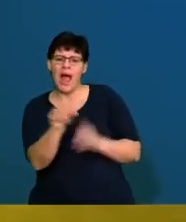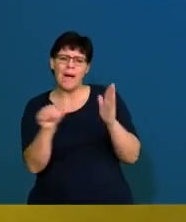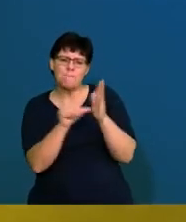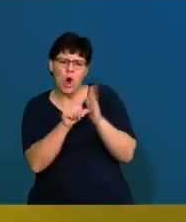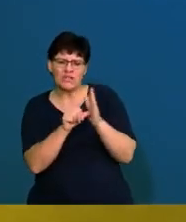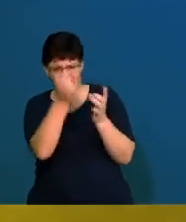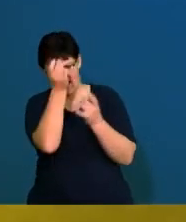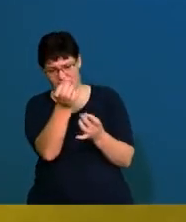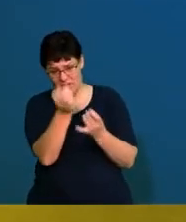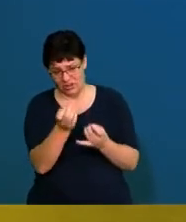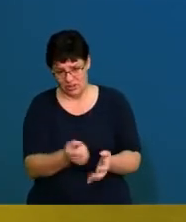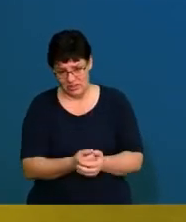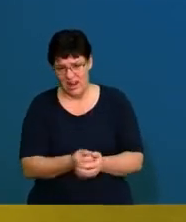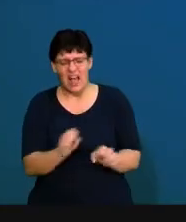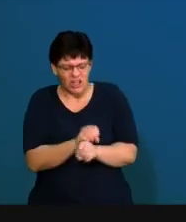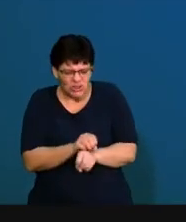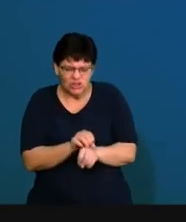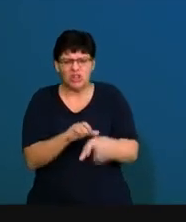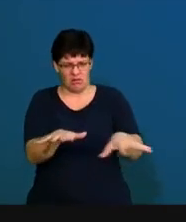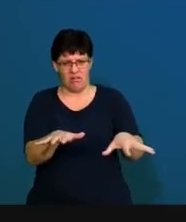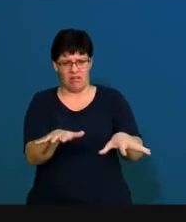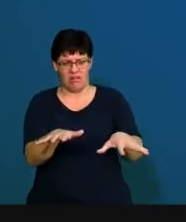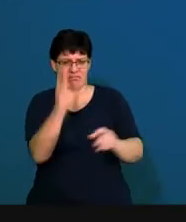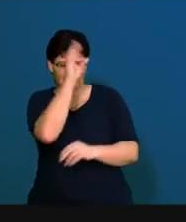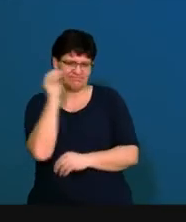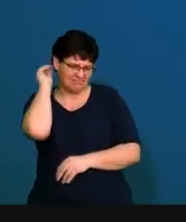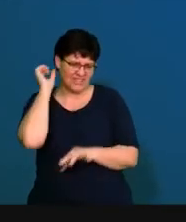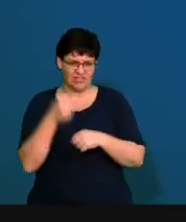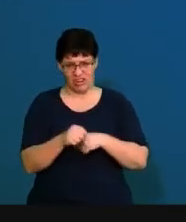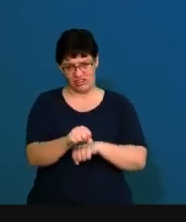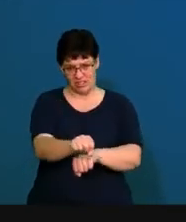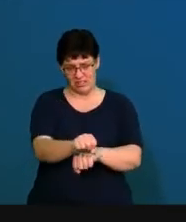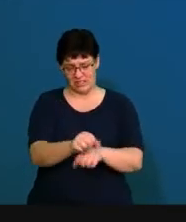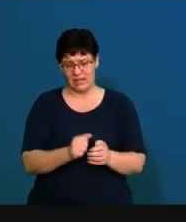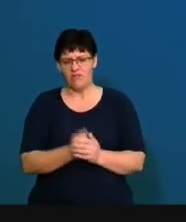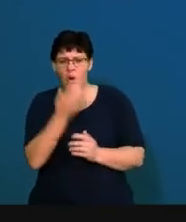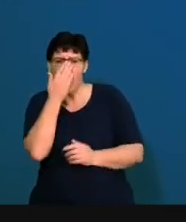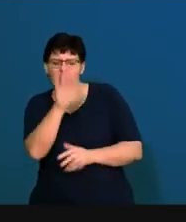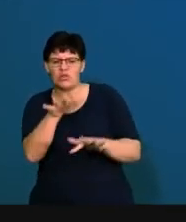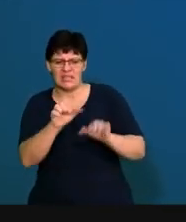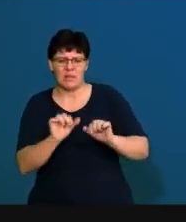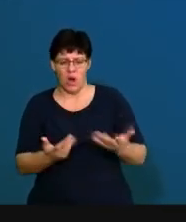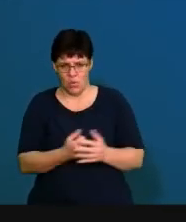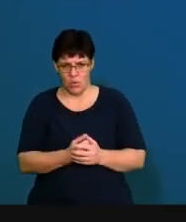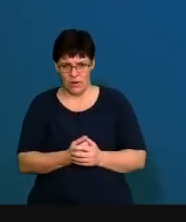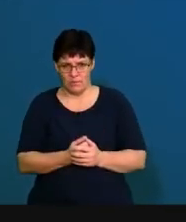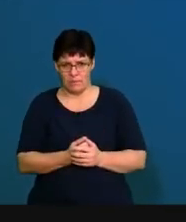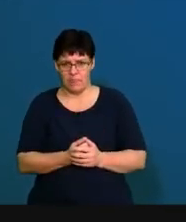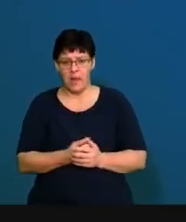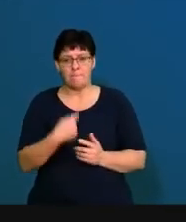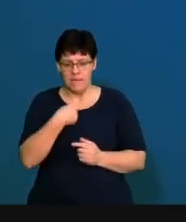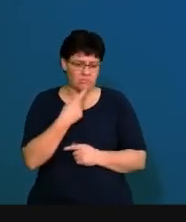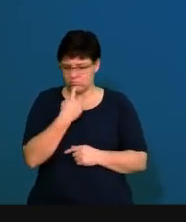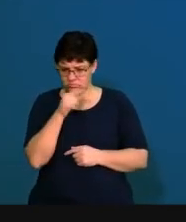most important tips as far as generic, you know, strategies to exam approach. Always start with the